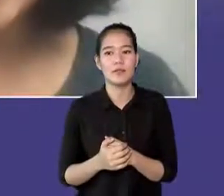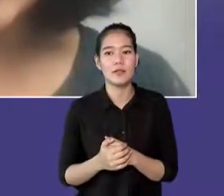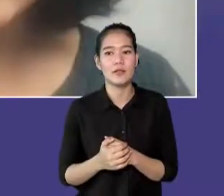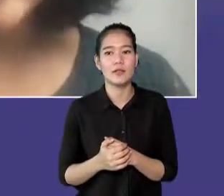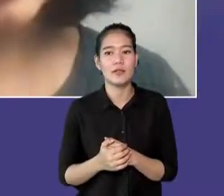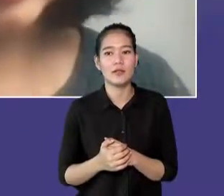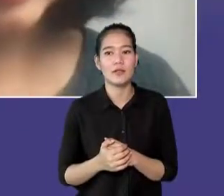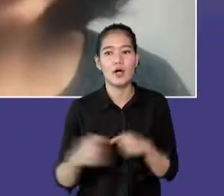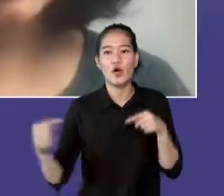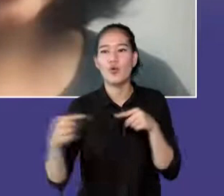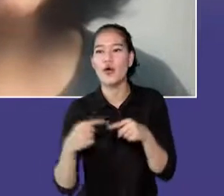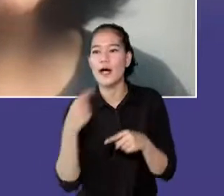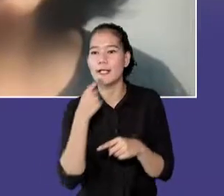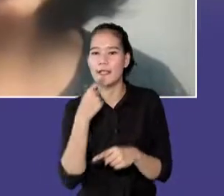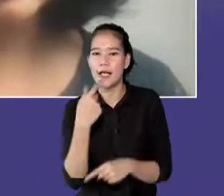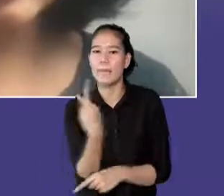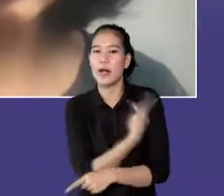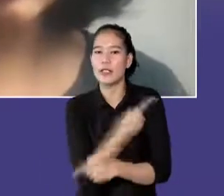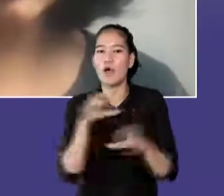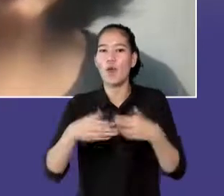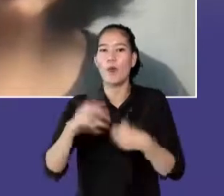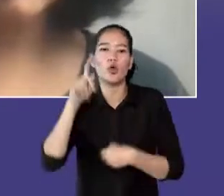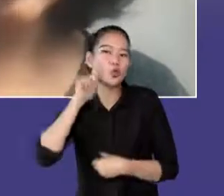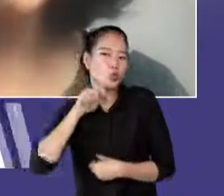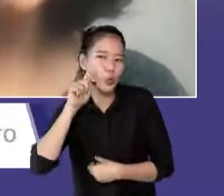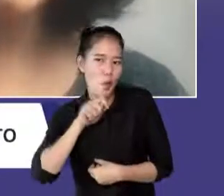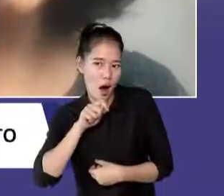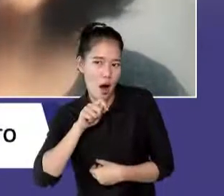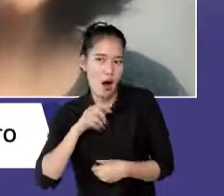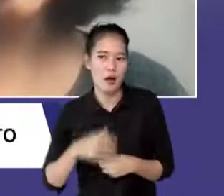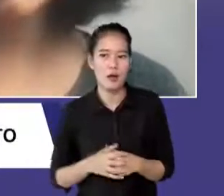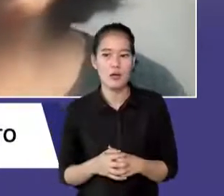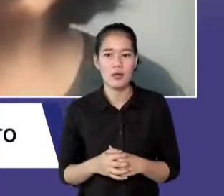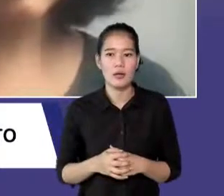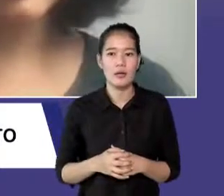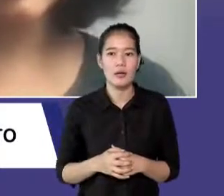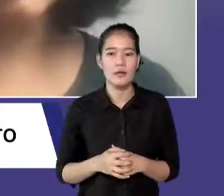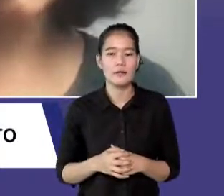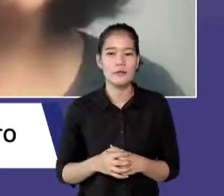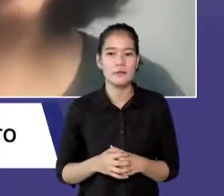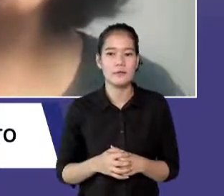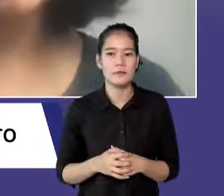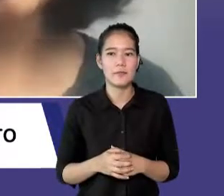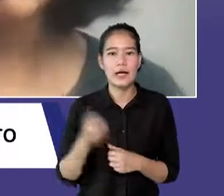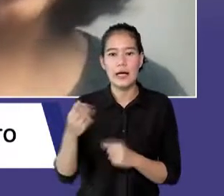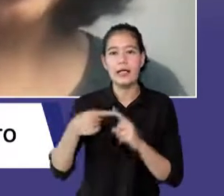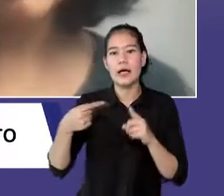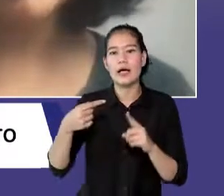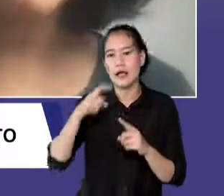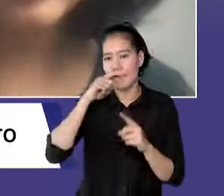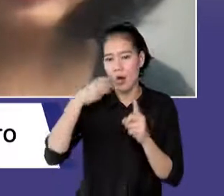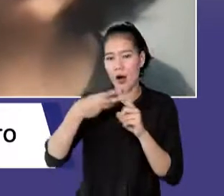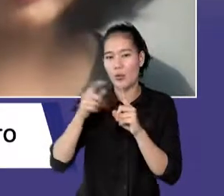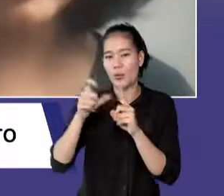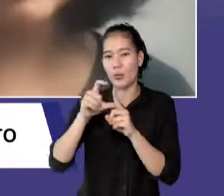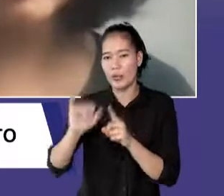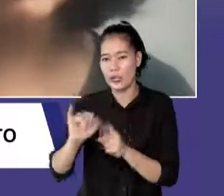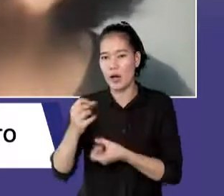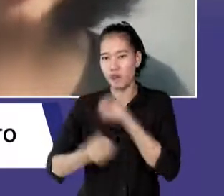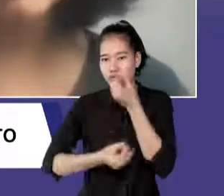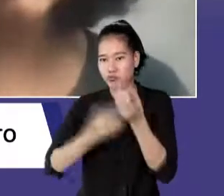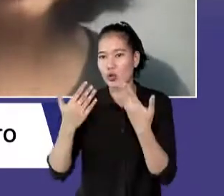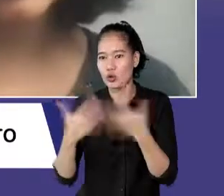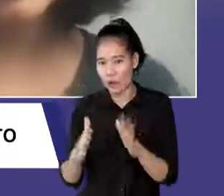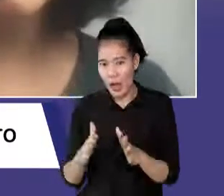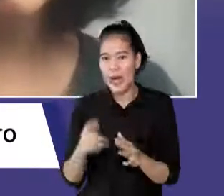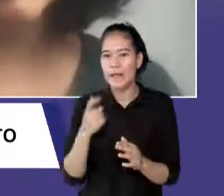the vaccination to elders, as I believe Health Minister Pak Budi already referred them as the